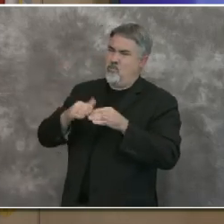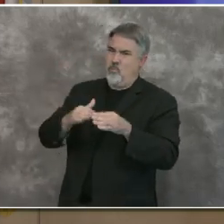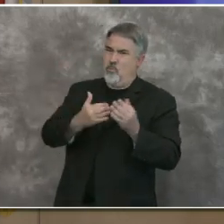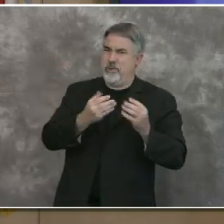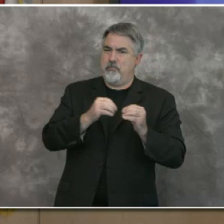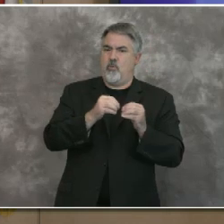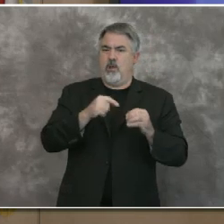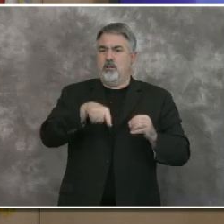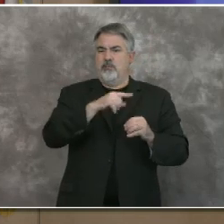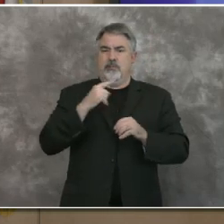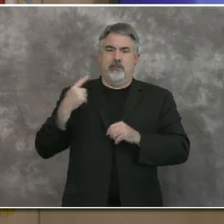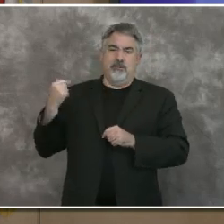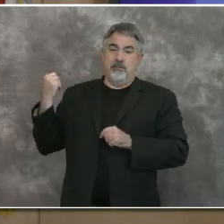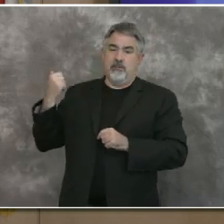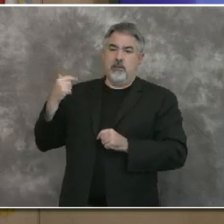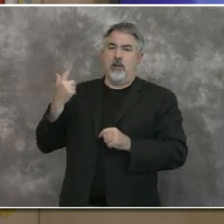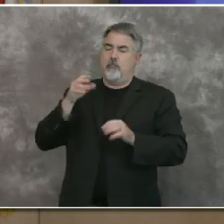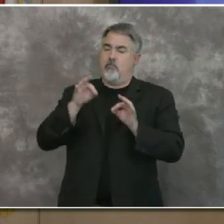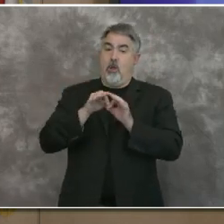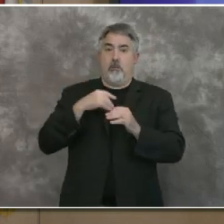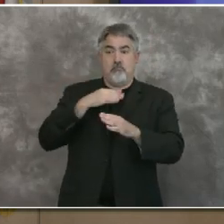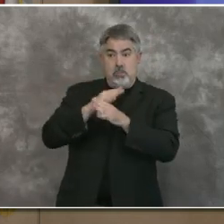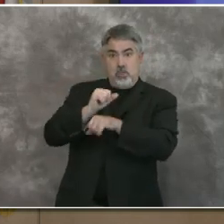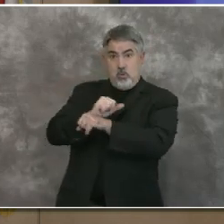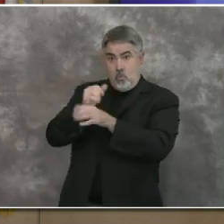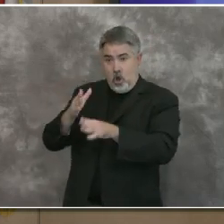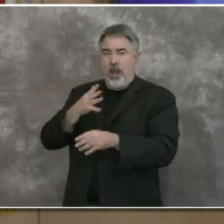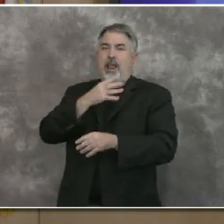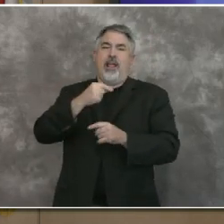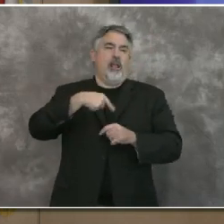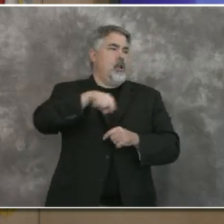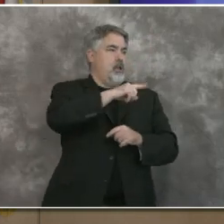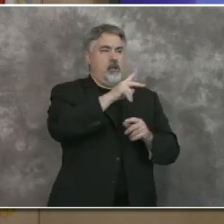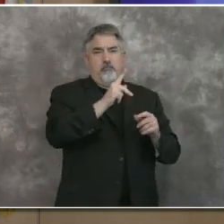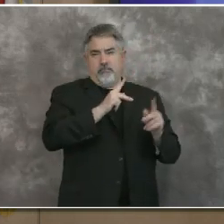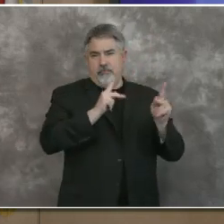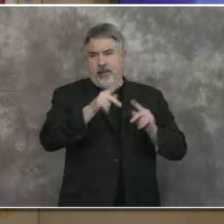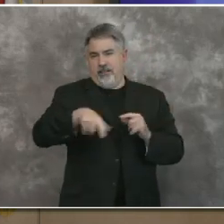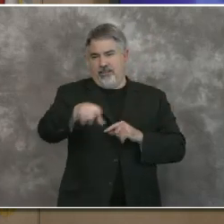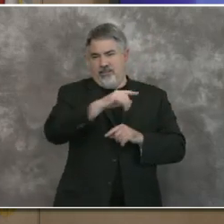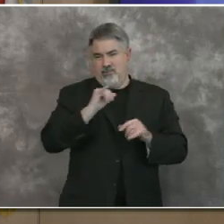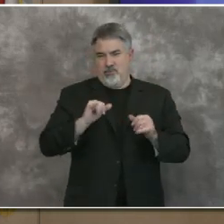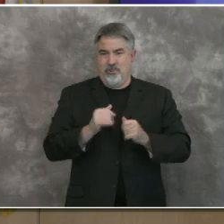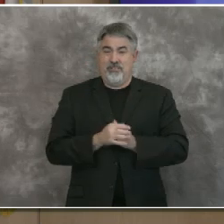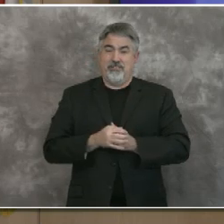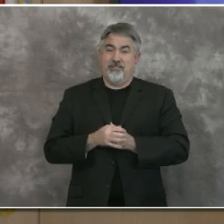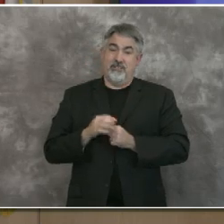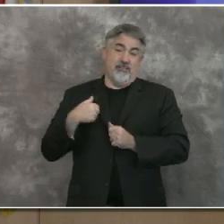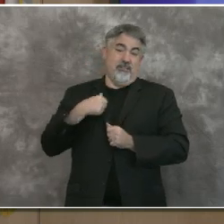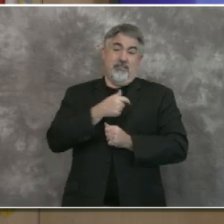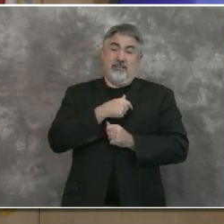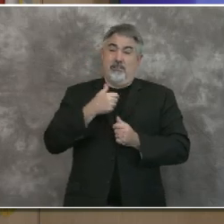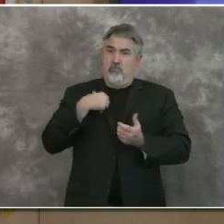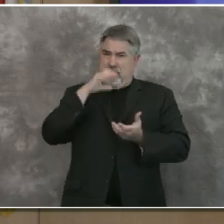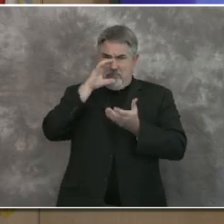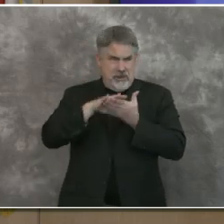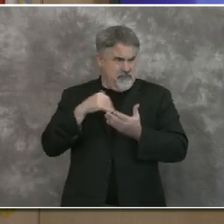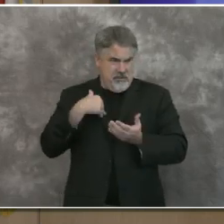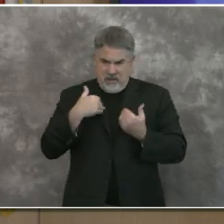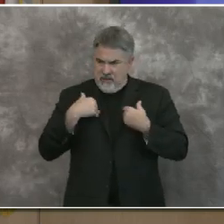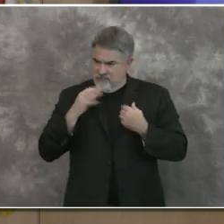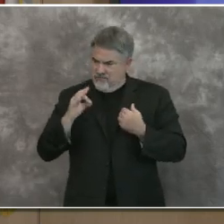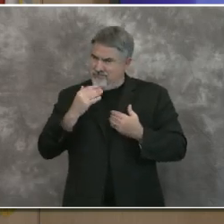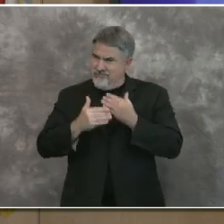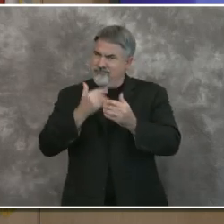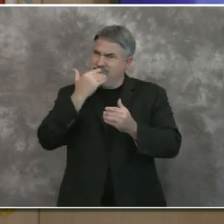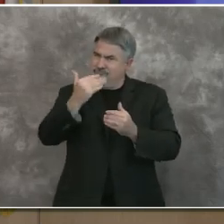the public. We will discuss this further on Tuesday at our regular Board of Supervisors meeting, which the public will be